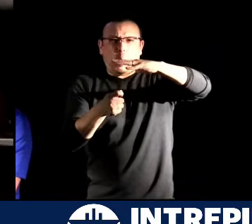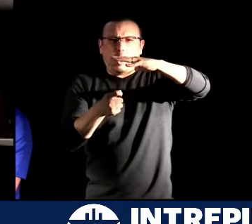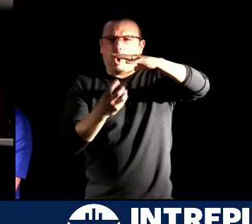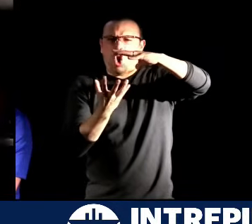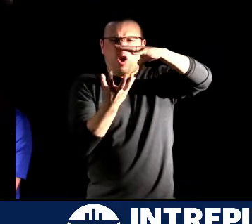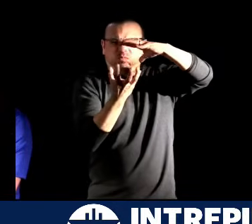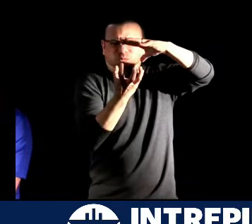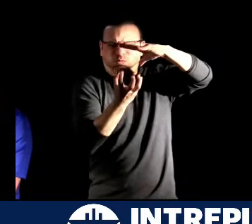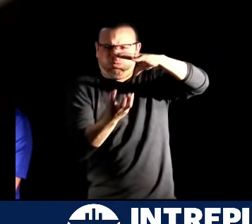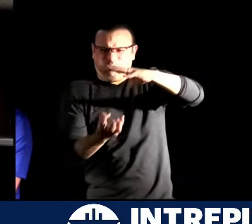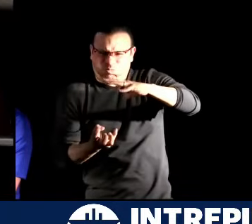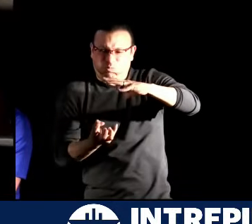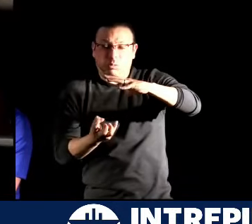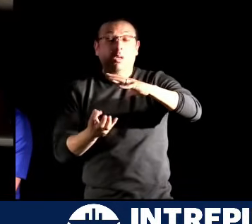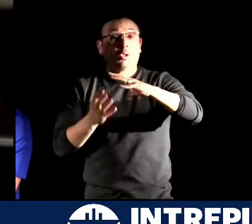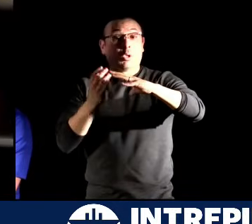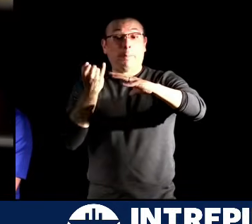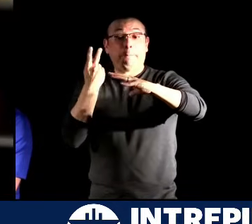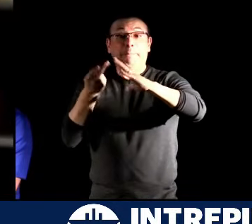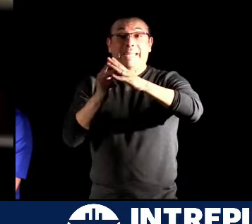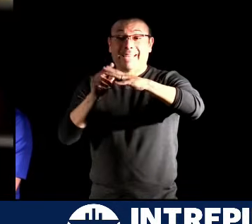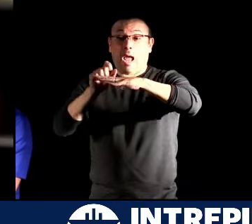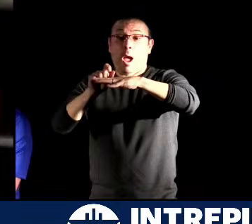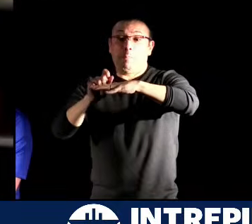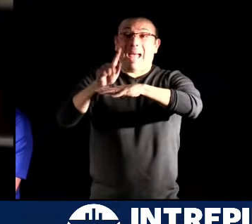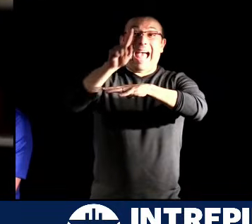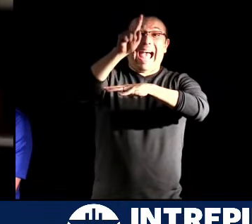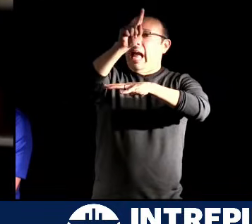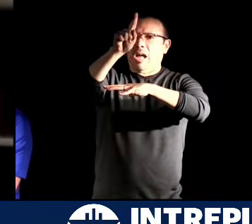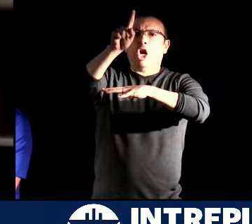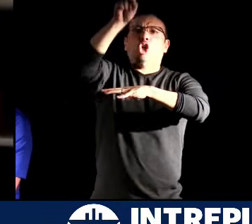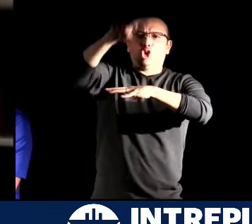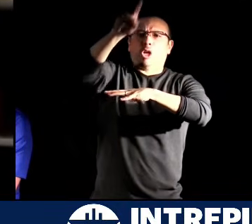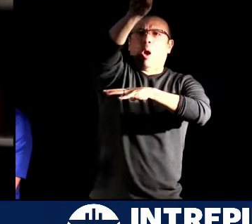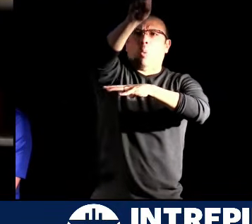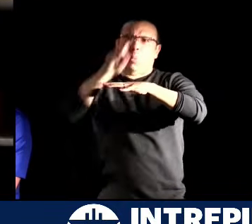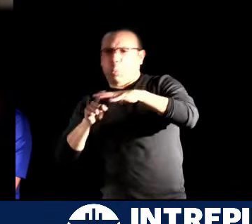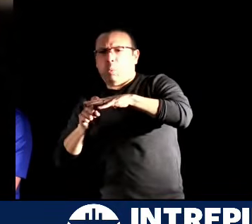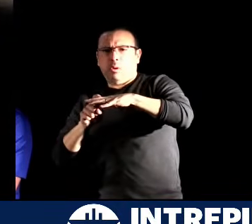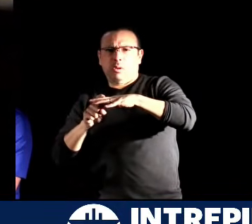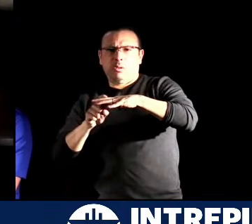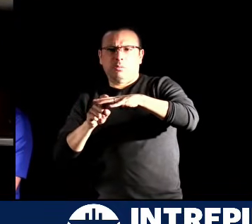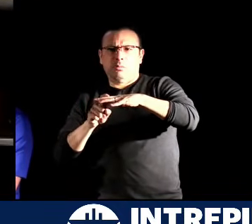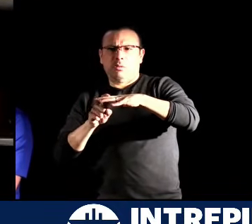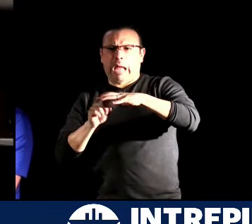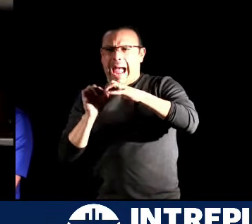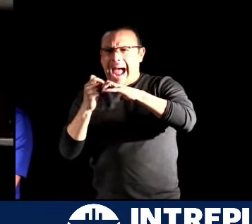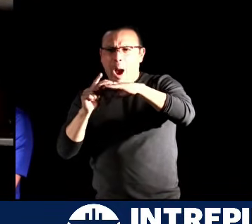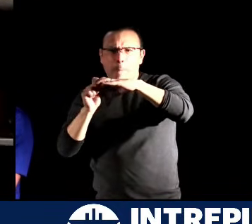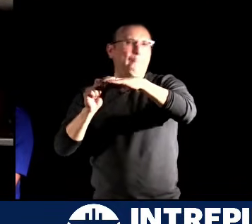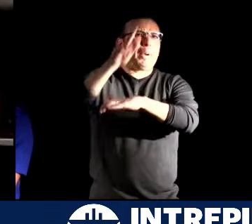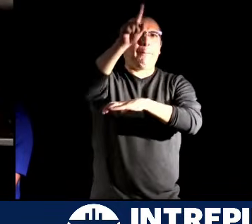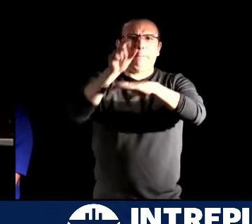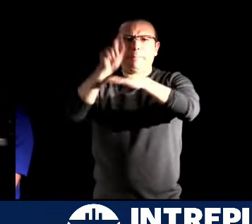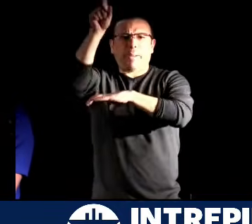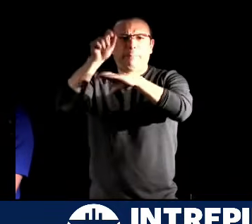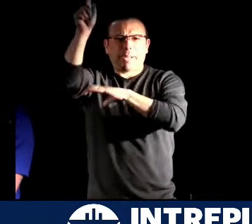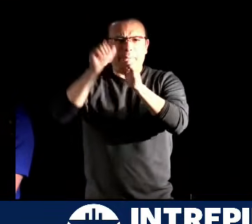these particles manage to escape the gravity of the sun. They need a ton of energy to escape it.